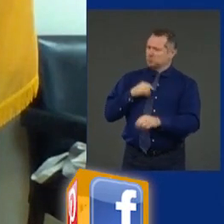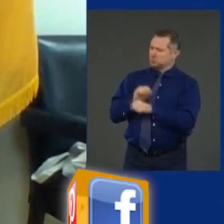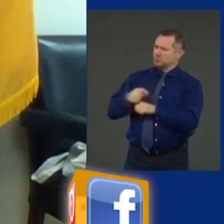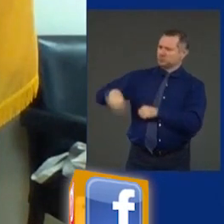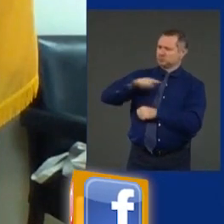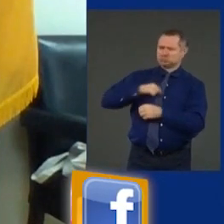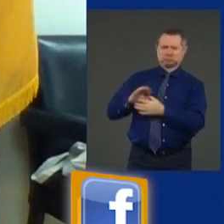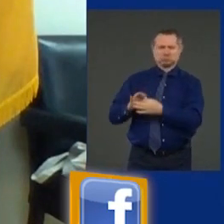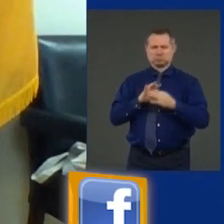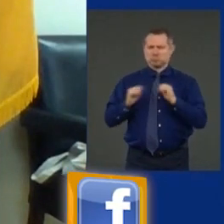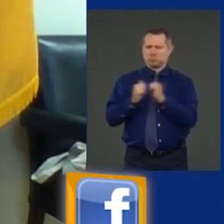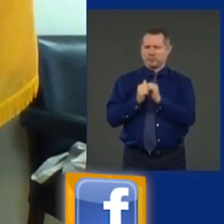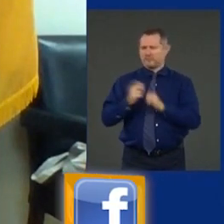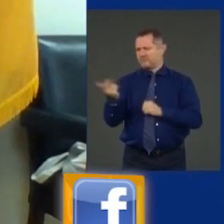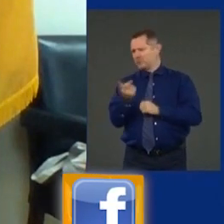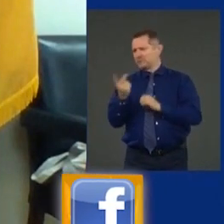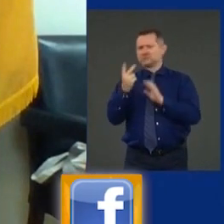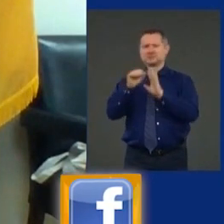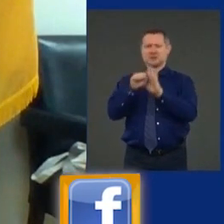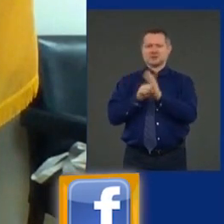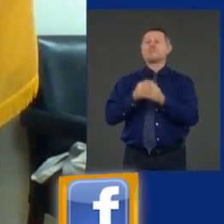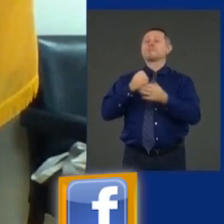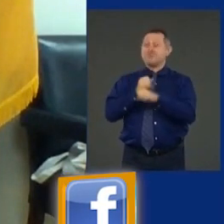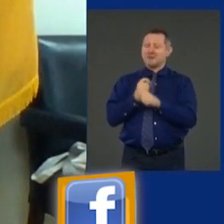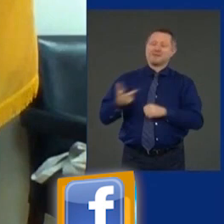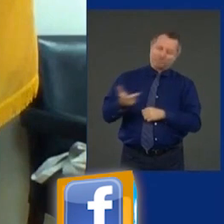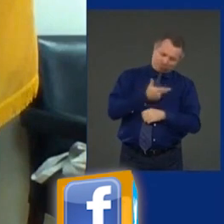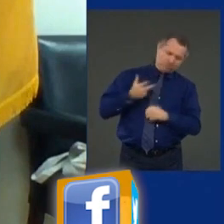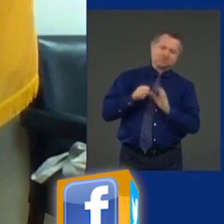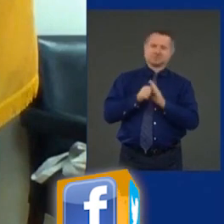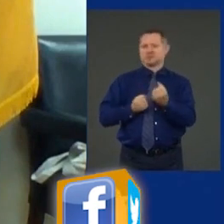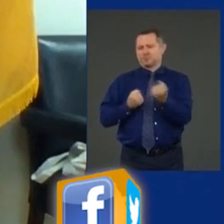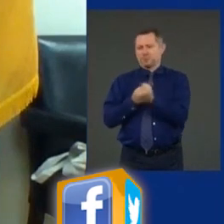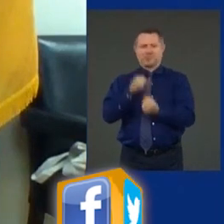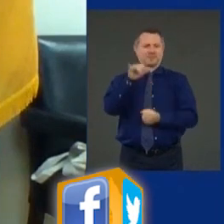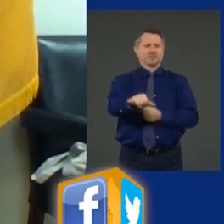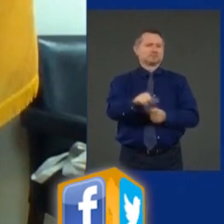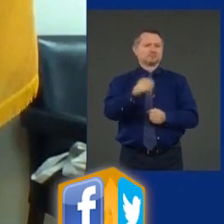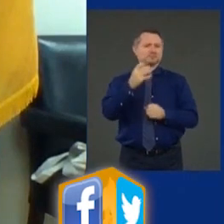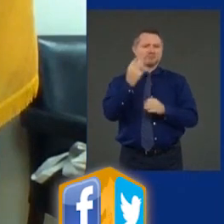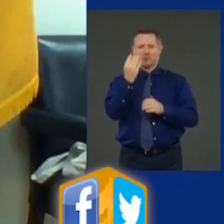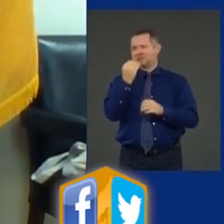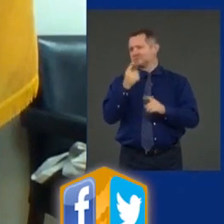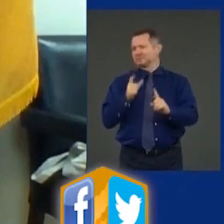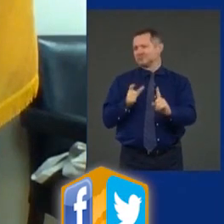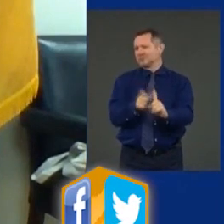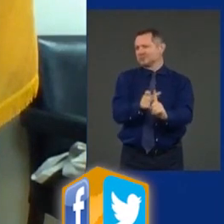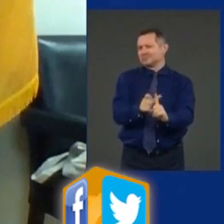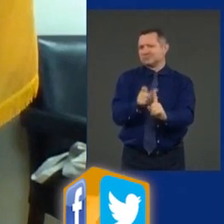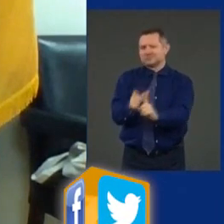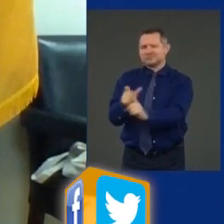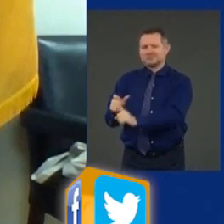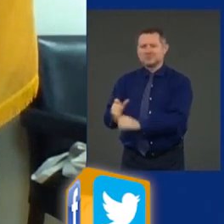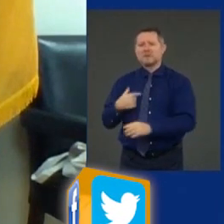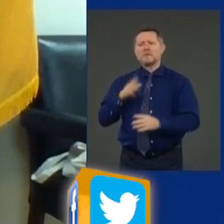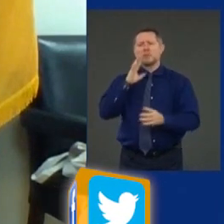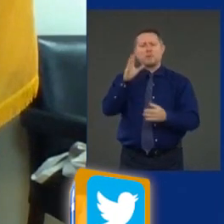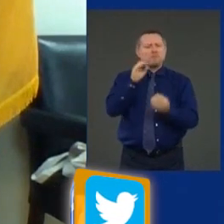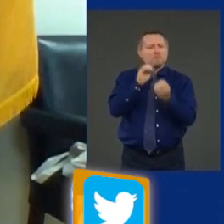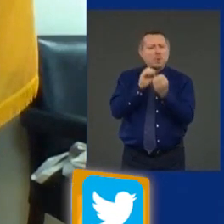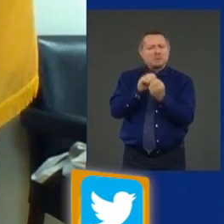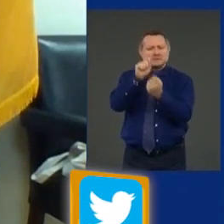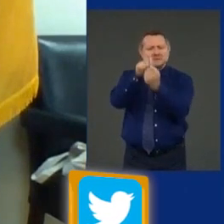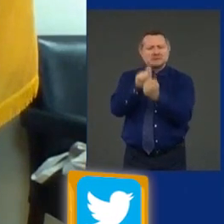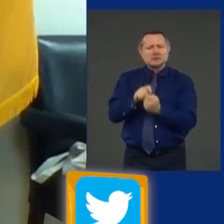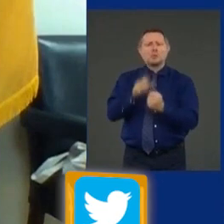my fellow governors today and support this notion wholeheartedly. And I know the details will come from our respective health